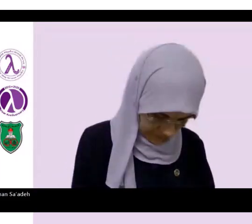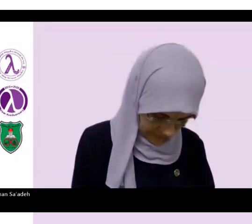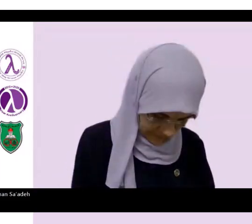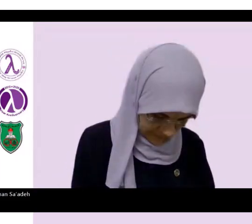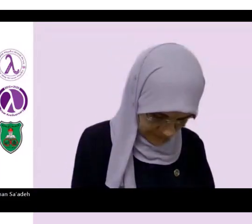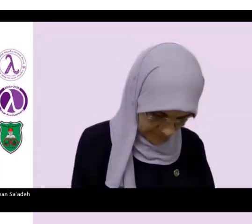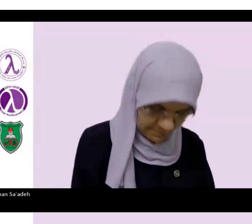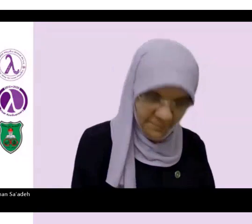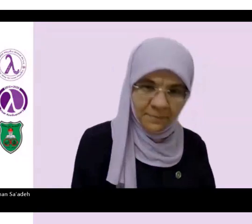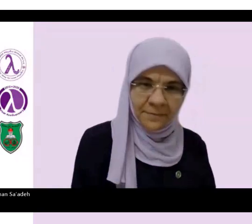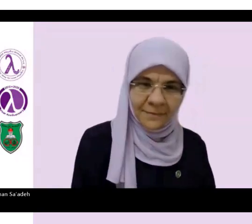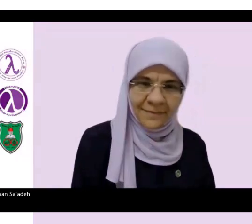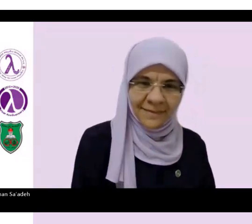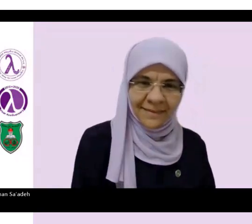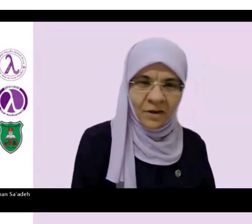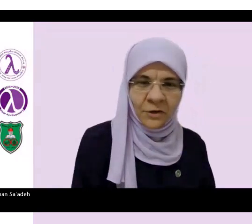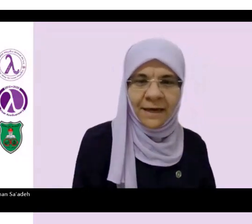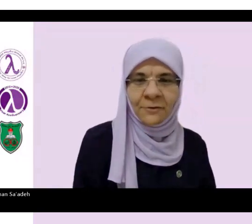anniversary?